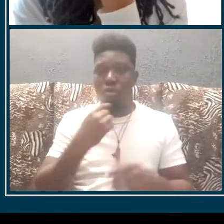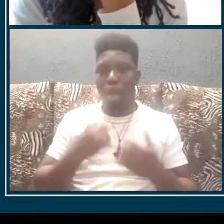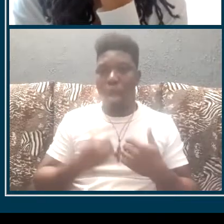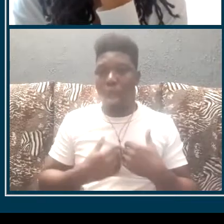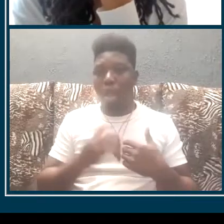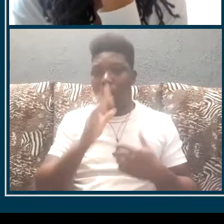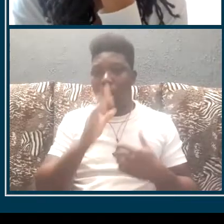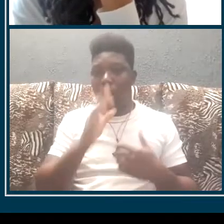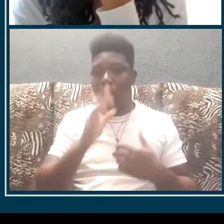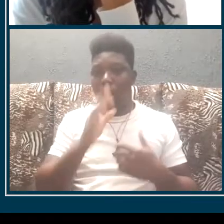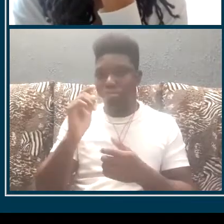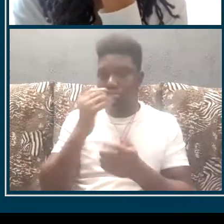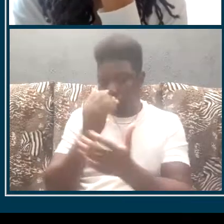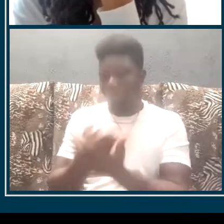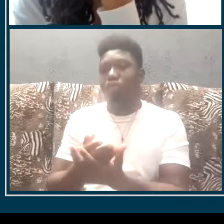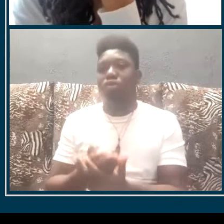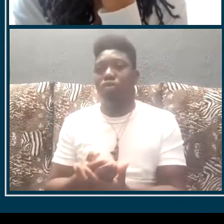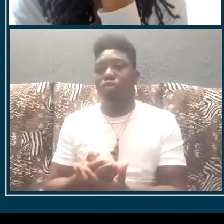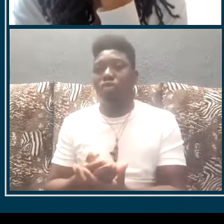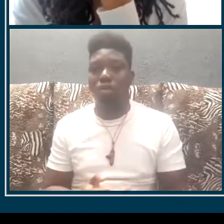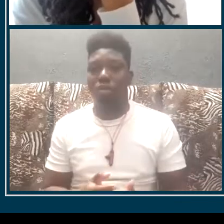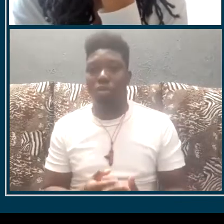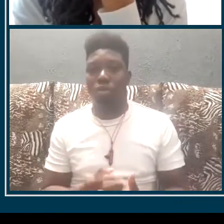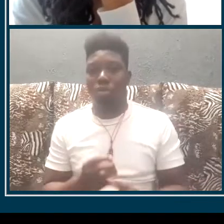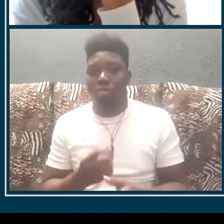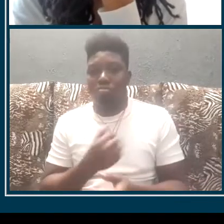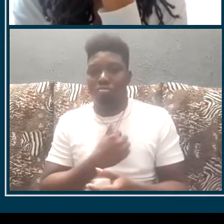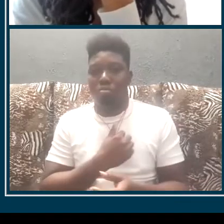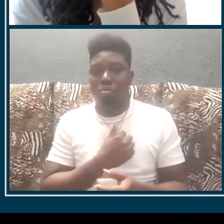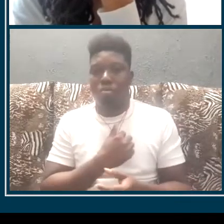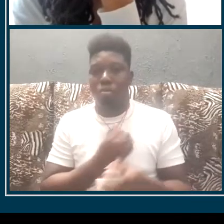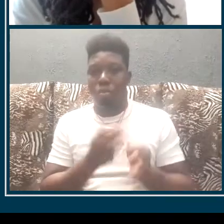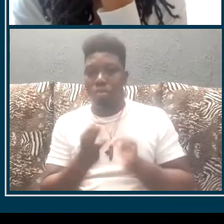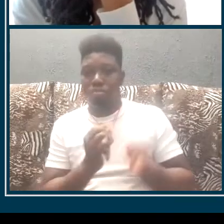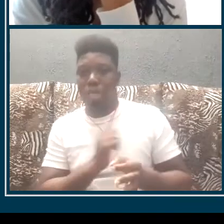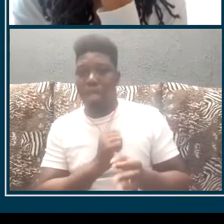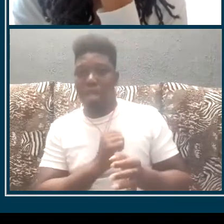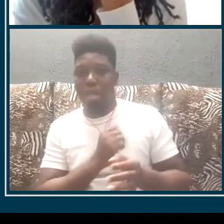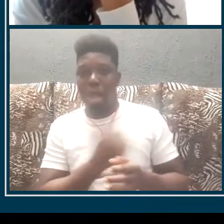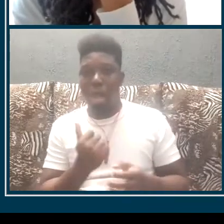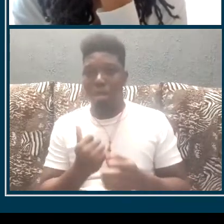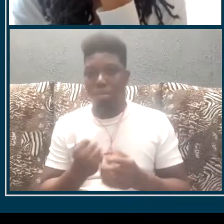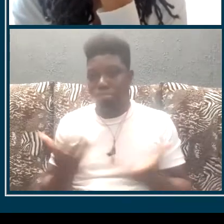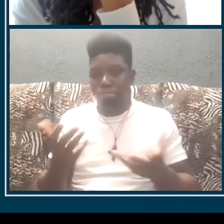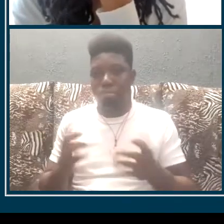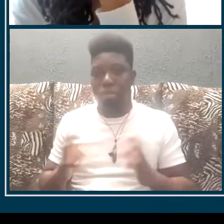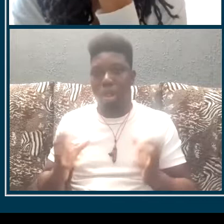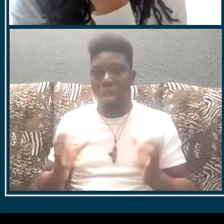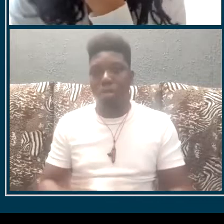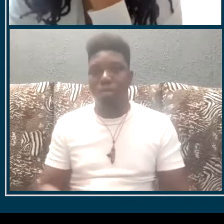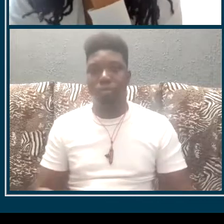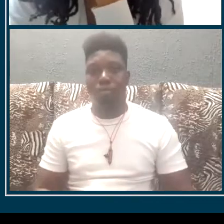about expressing myself. And so perhaps that's worked to my advantage. It could be any of those factors.